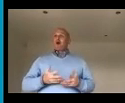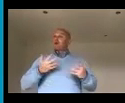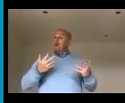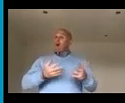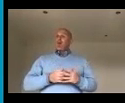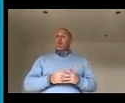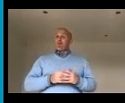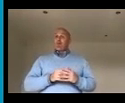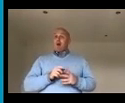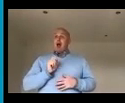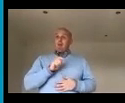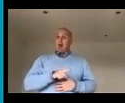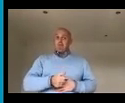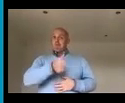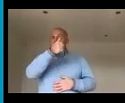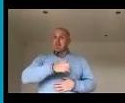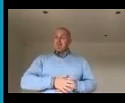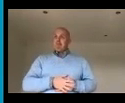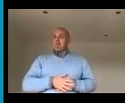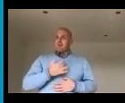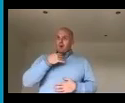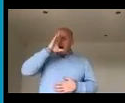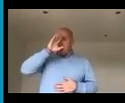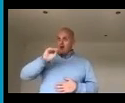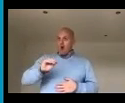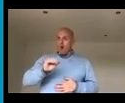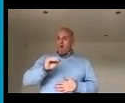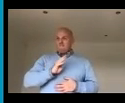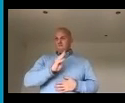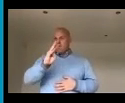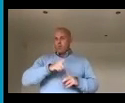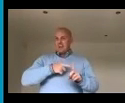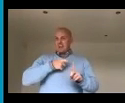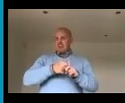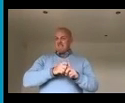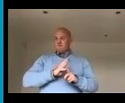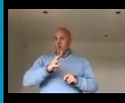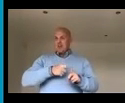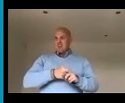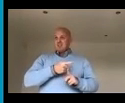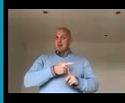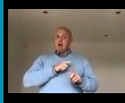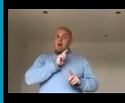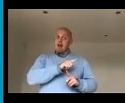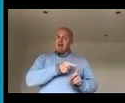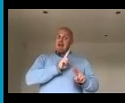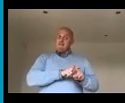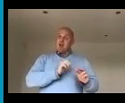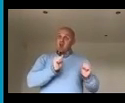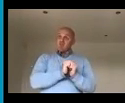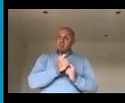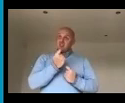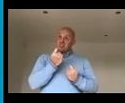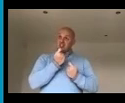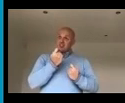4 weeks. We'll make a backs payment. So once we've said, yes, we like it, it'll only be a matter of a